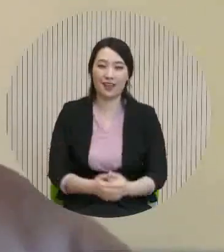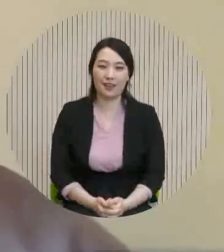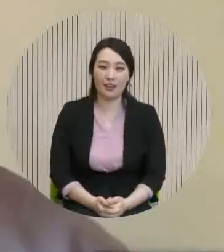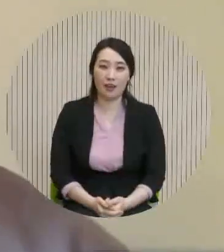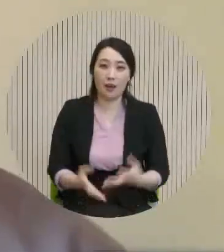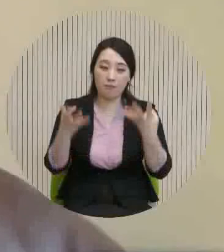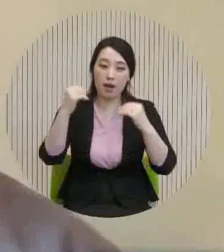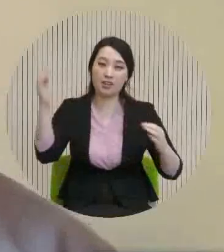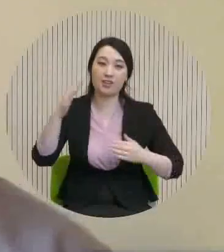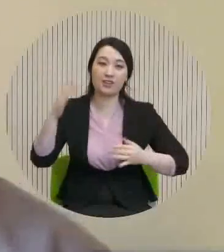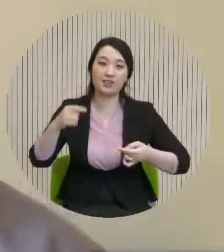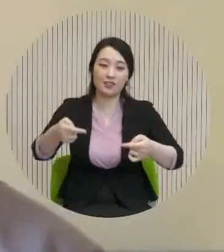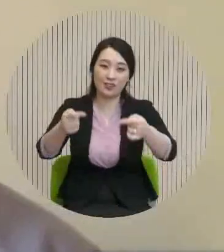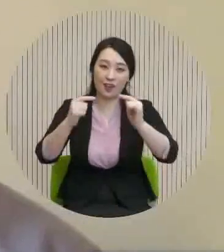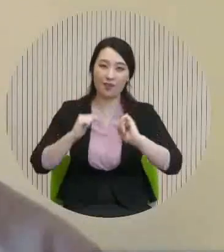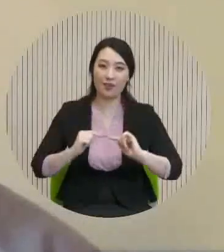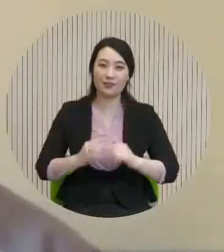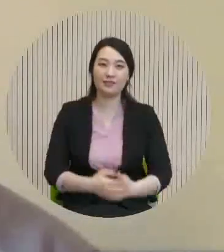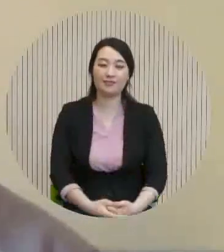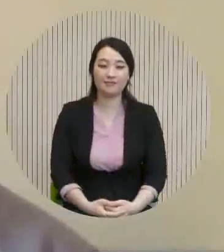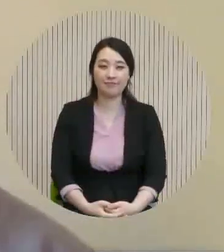these workshops.